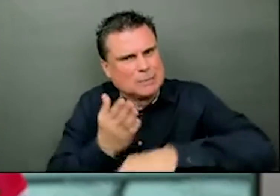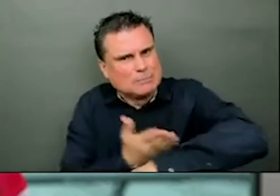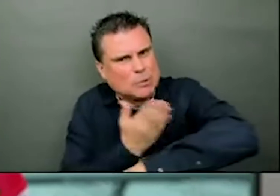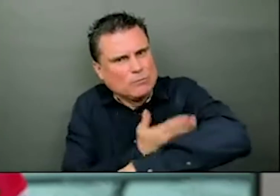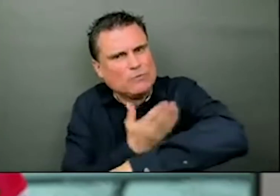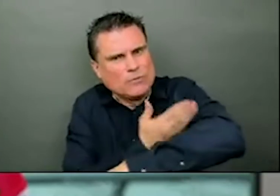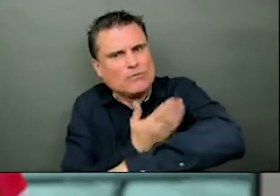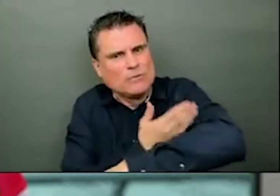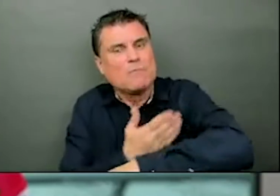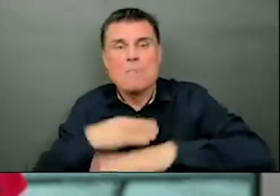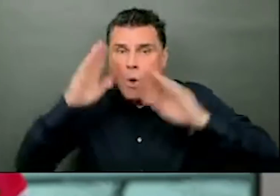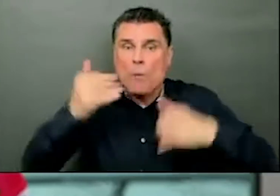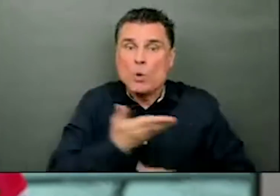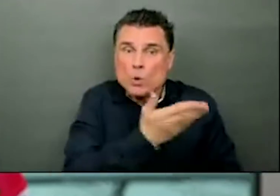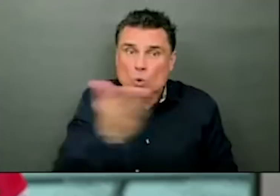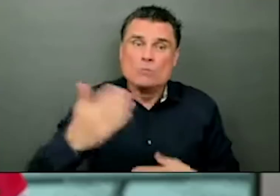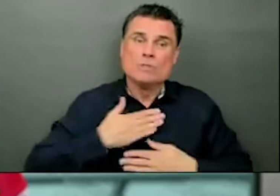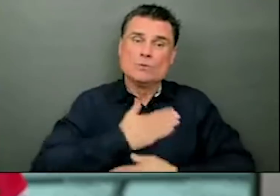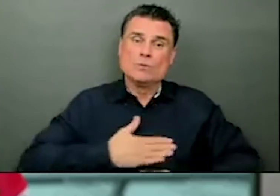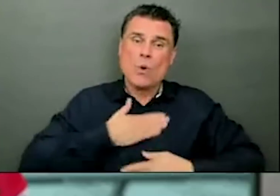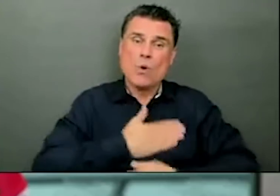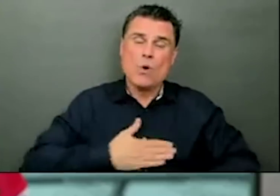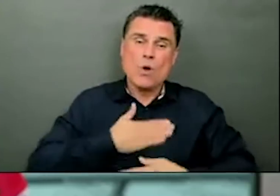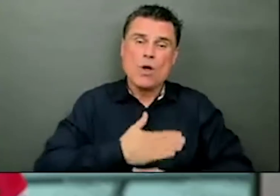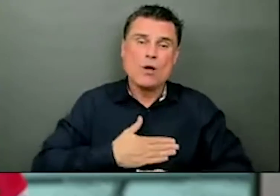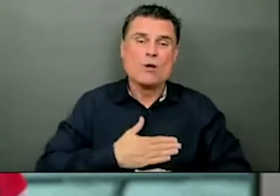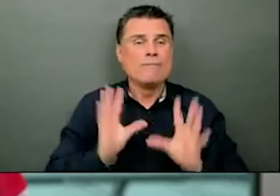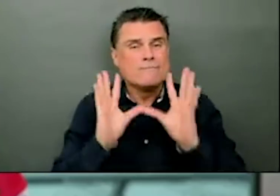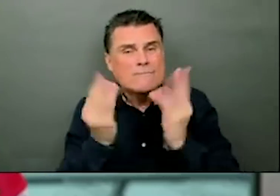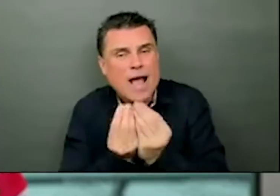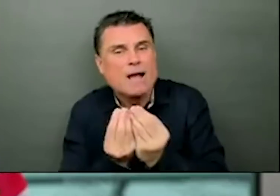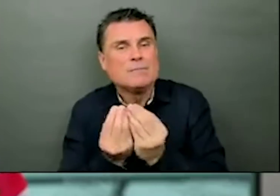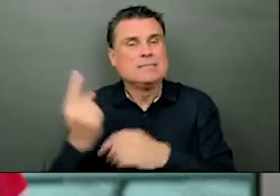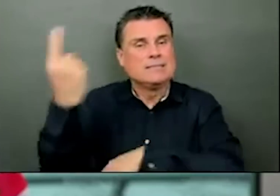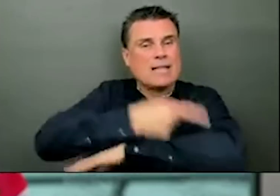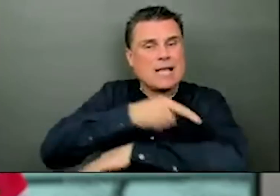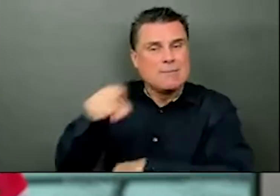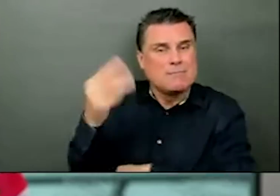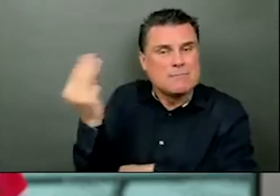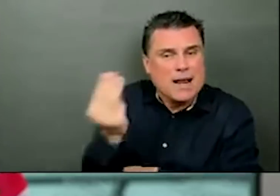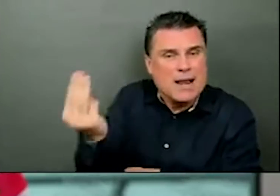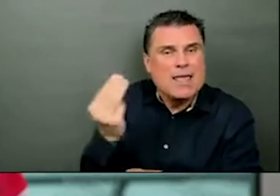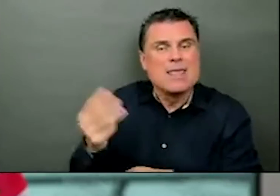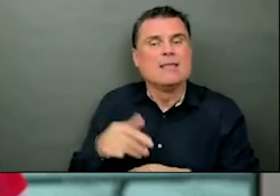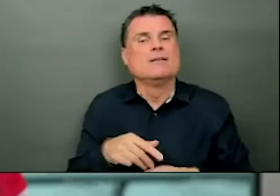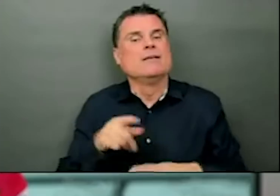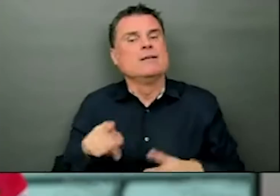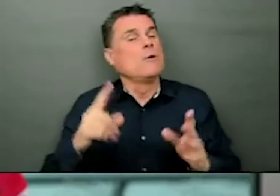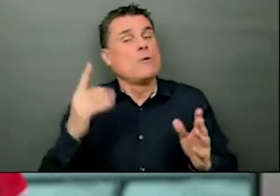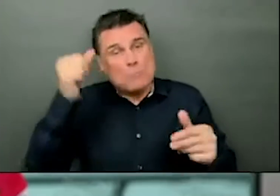Family Day weekend, and please remember to be kind, be calm, and to be safe.